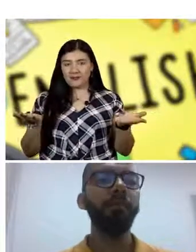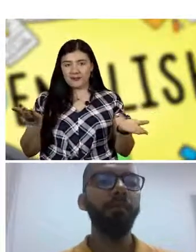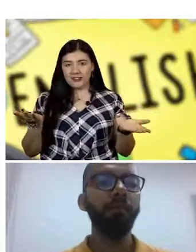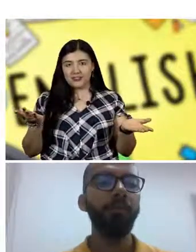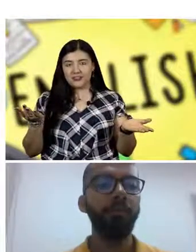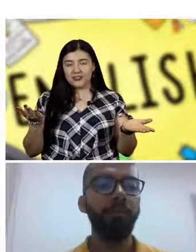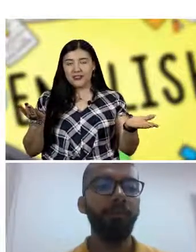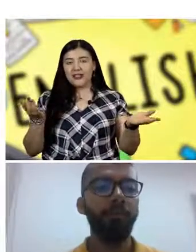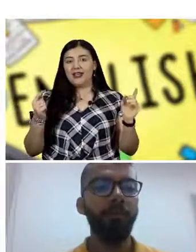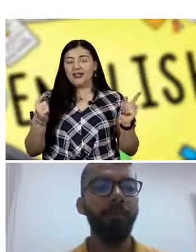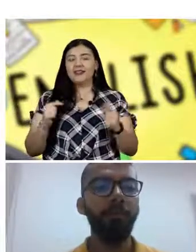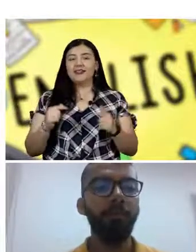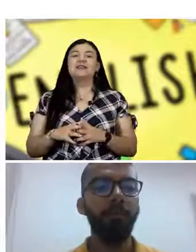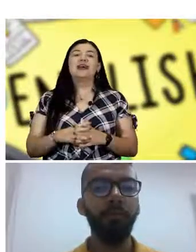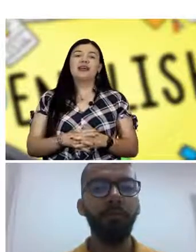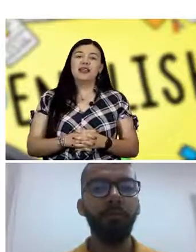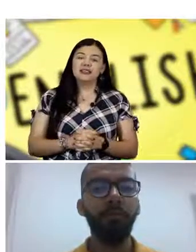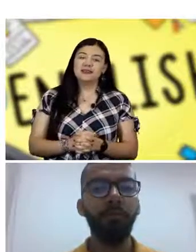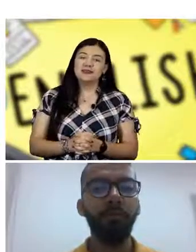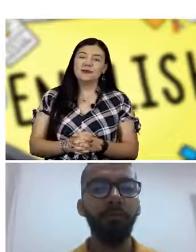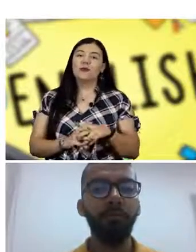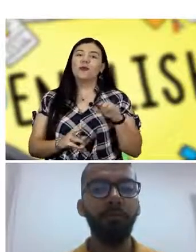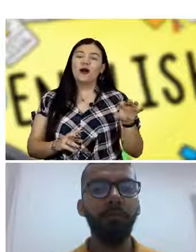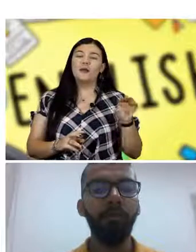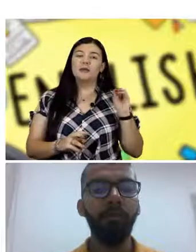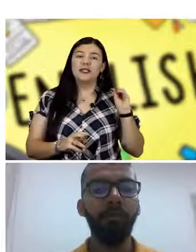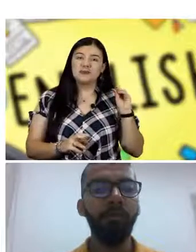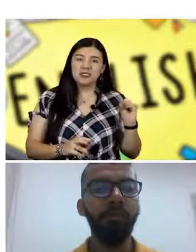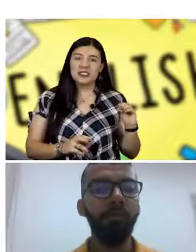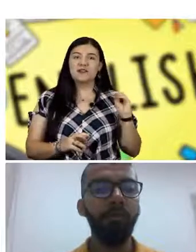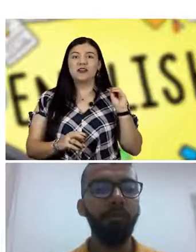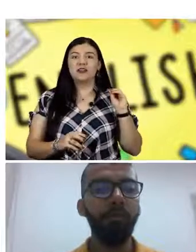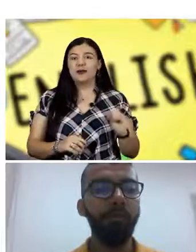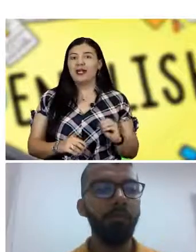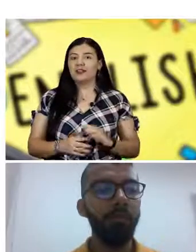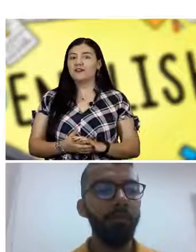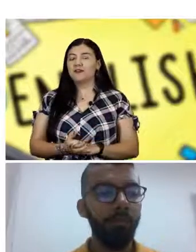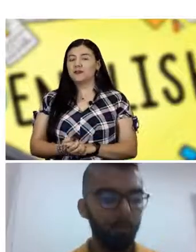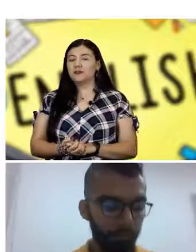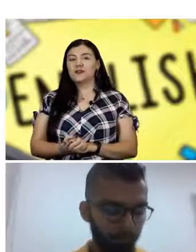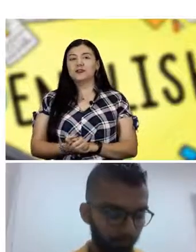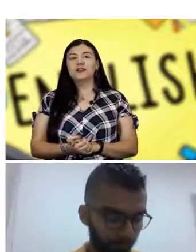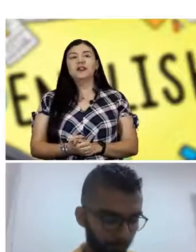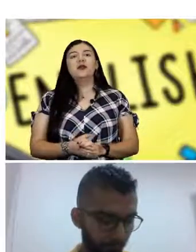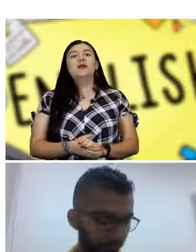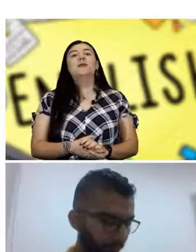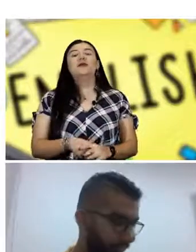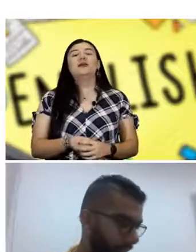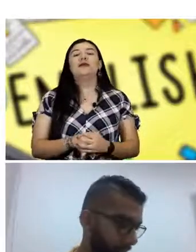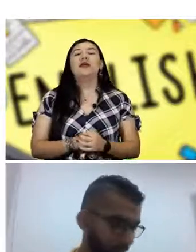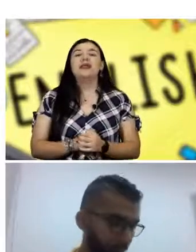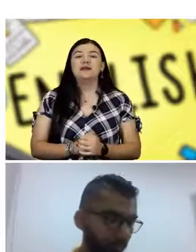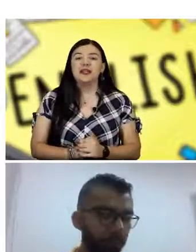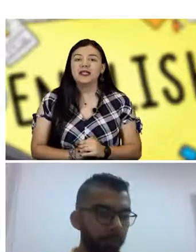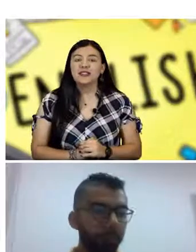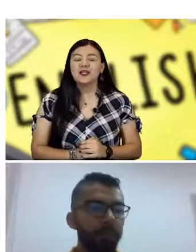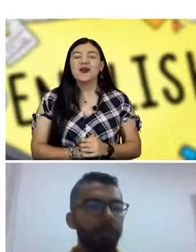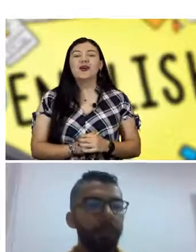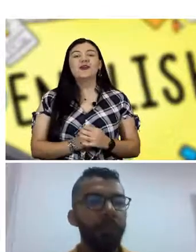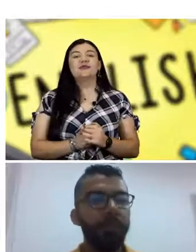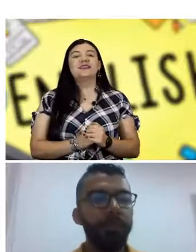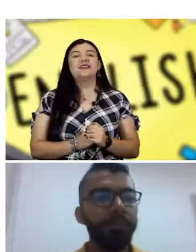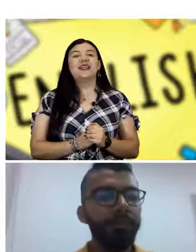are different, and that is one specific part of your foot. Muy bien,